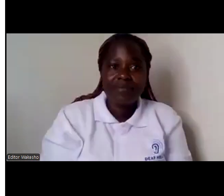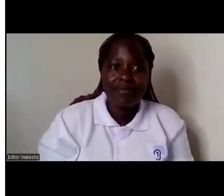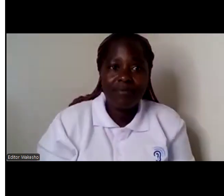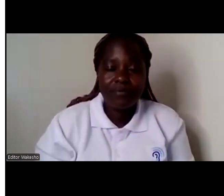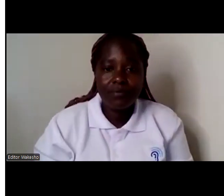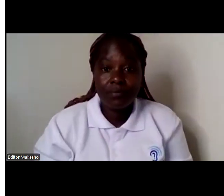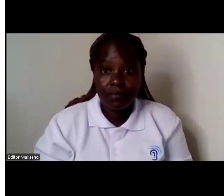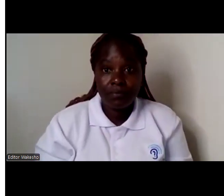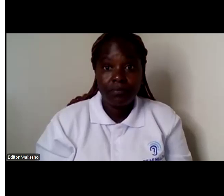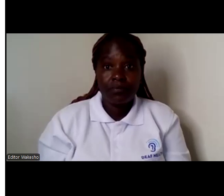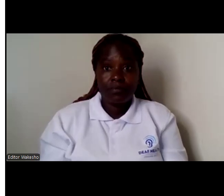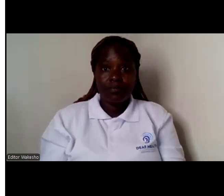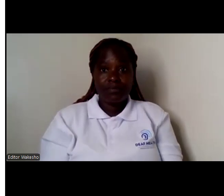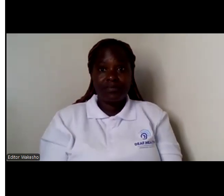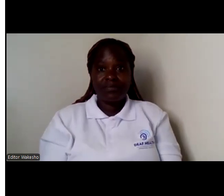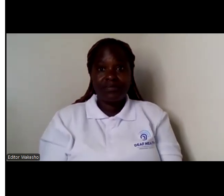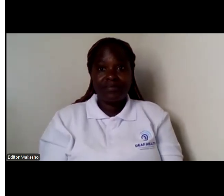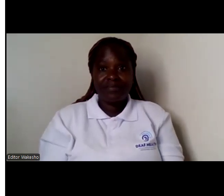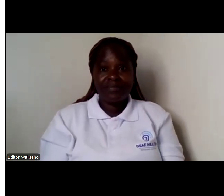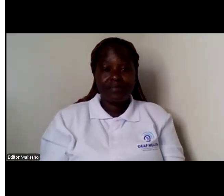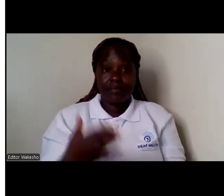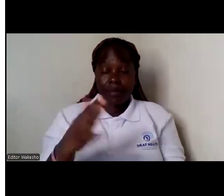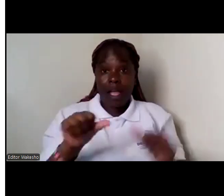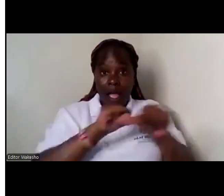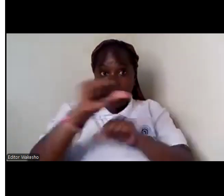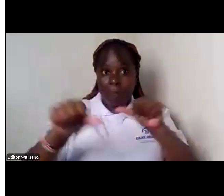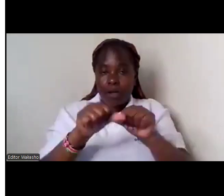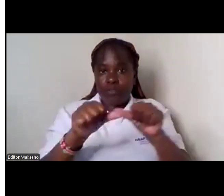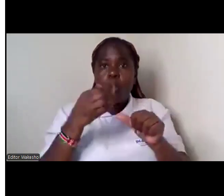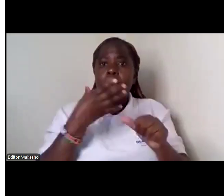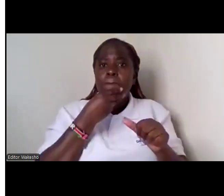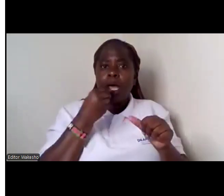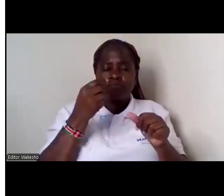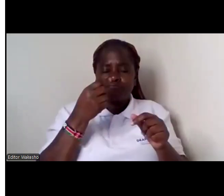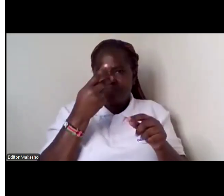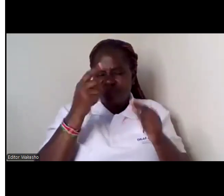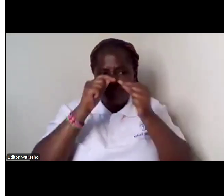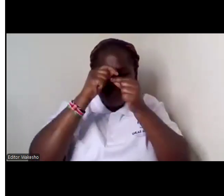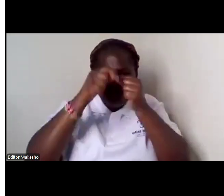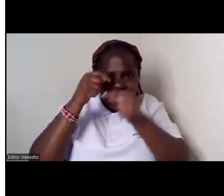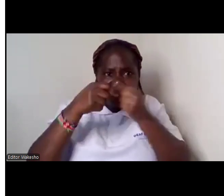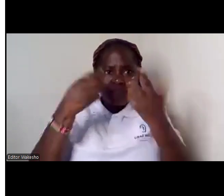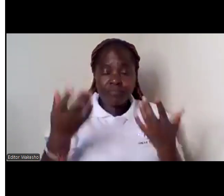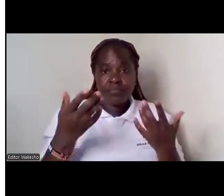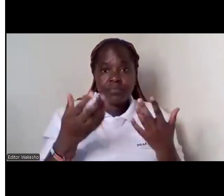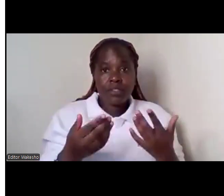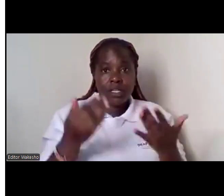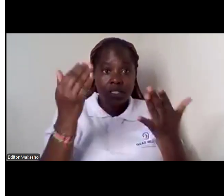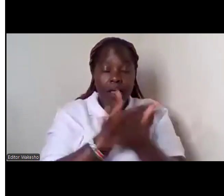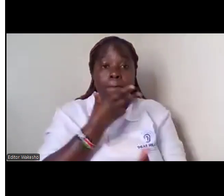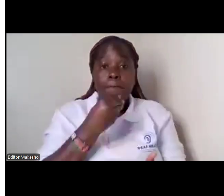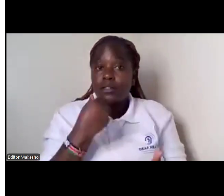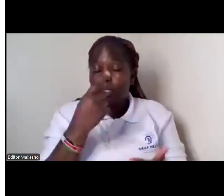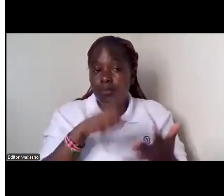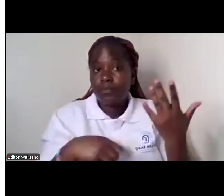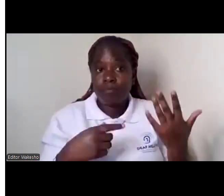Maybe there's one that I hear about when it comes to the tying the tubes for men, for vasectomy. Some men,